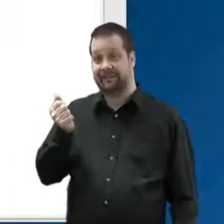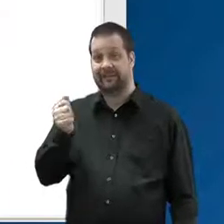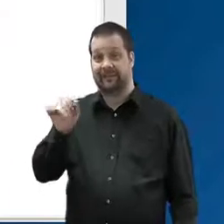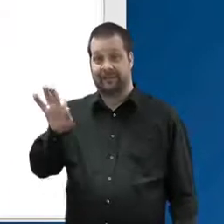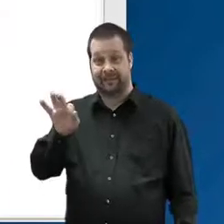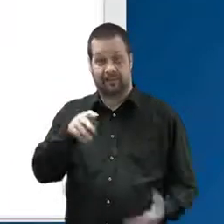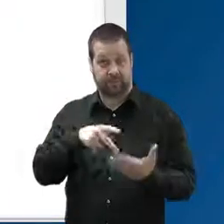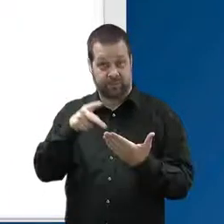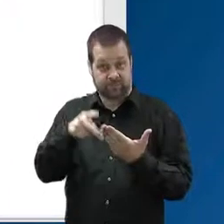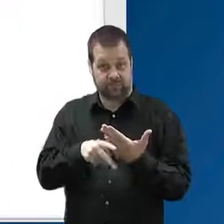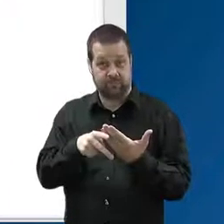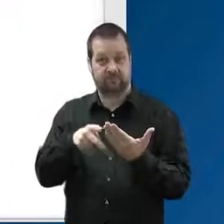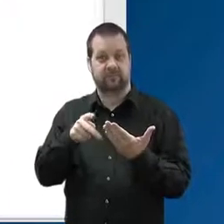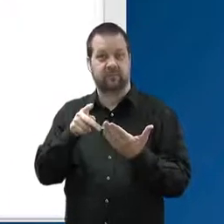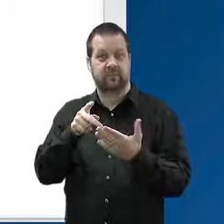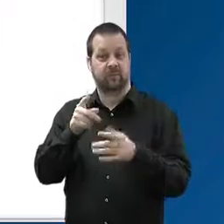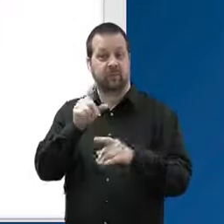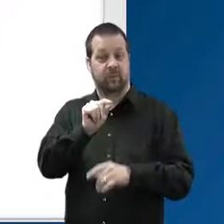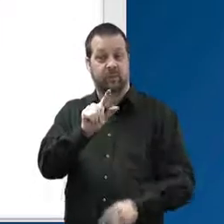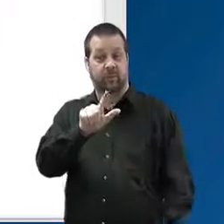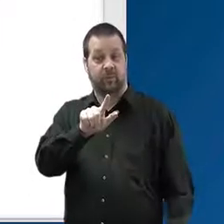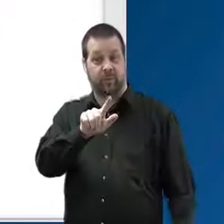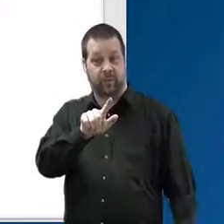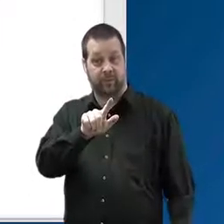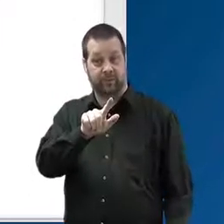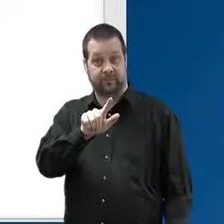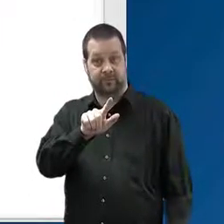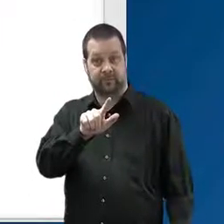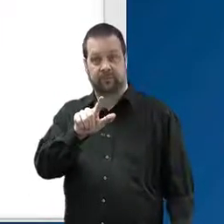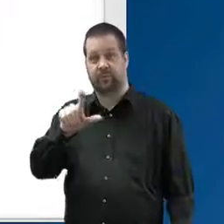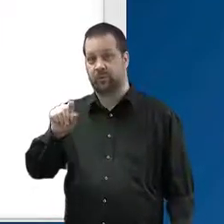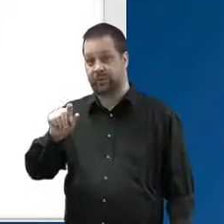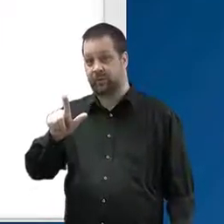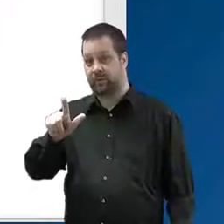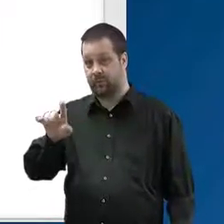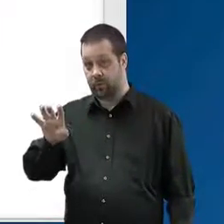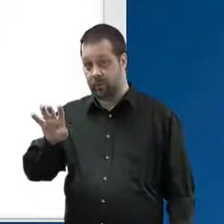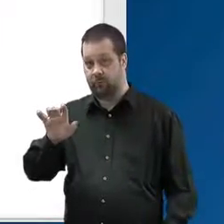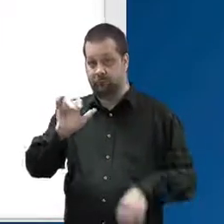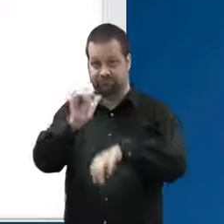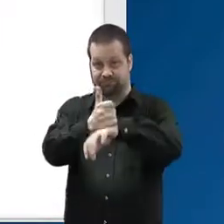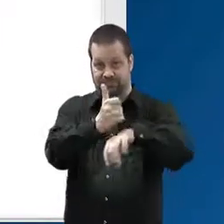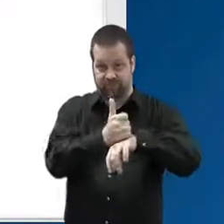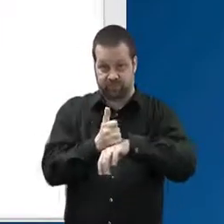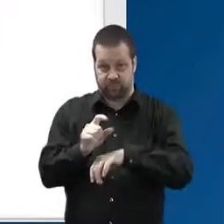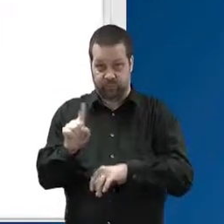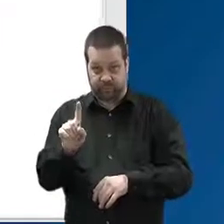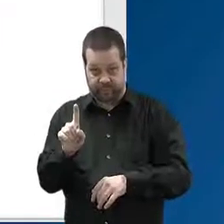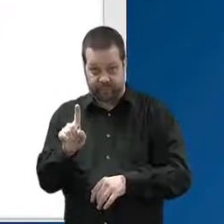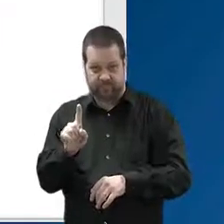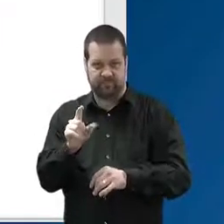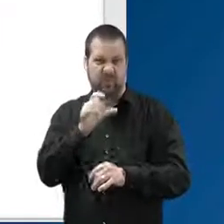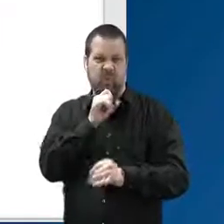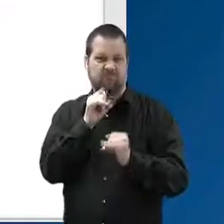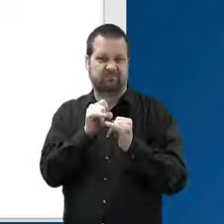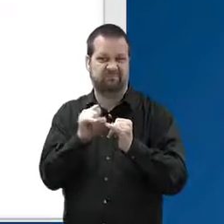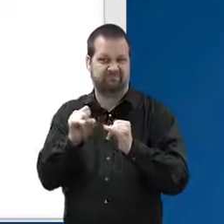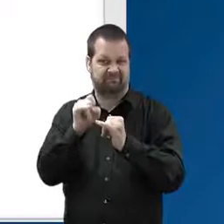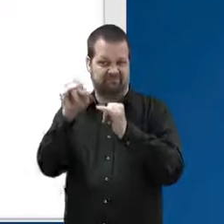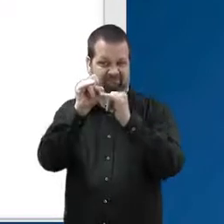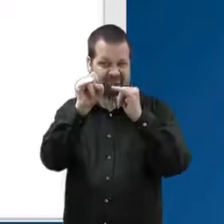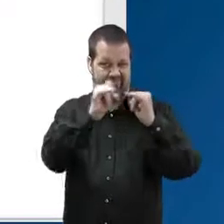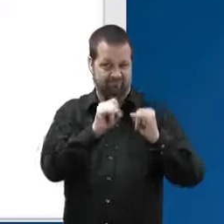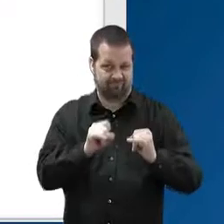in the 2021 through 2024 rural TIP for Wilson County. Those projects are highlighted in orange.